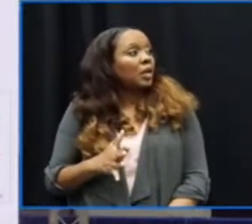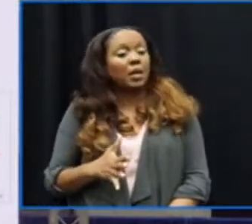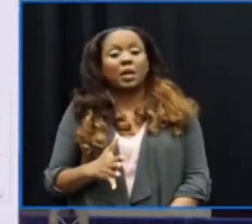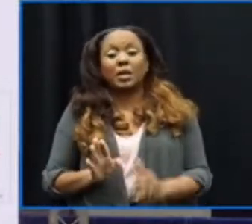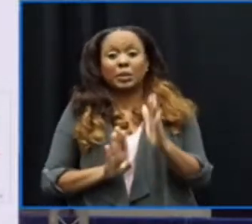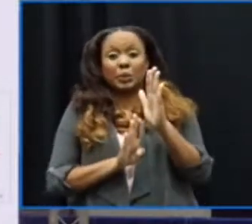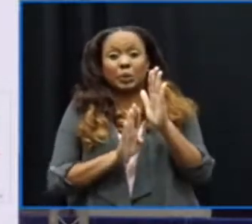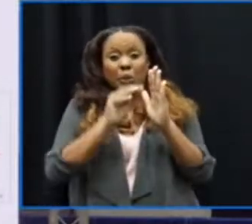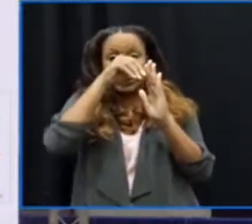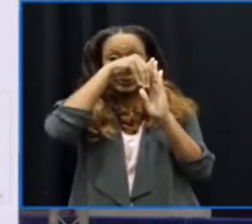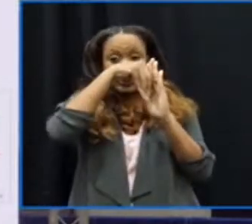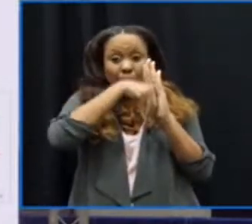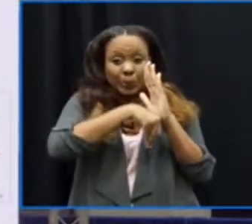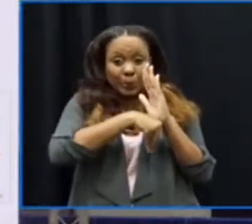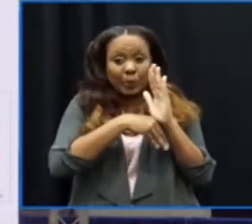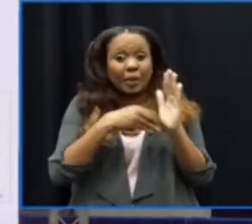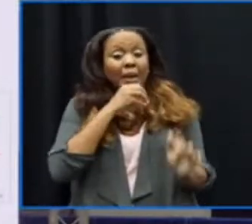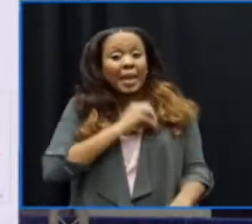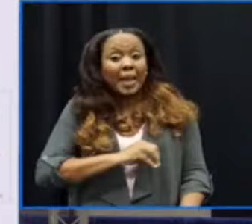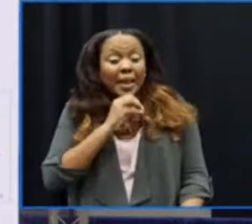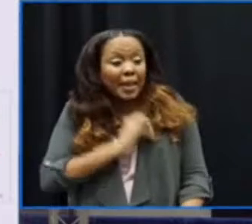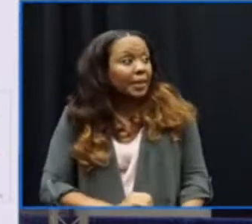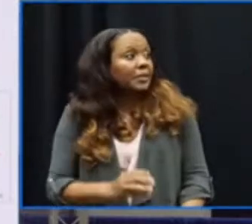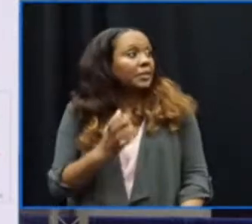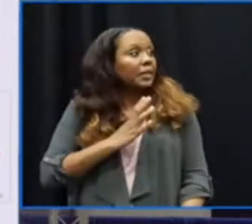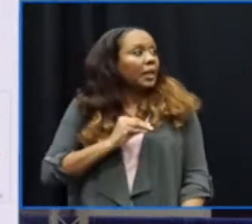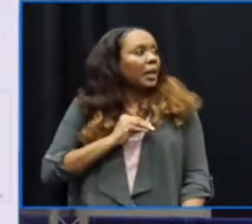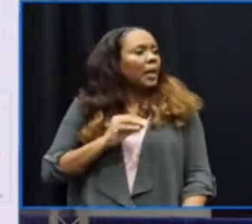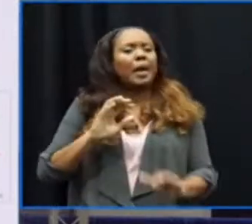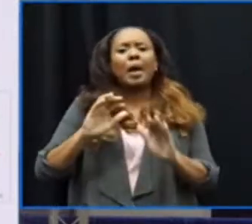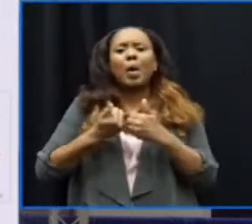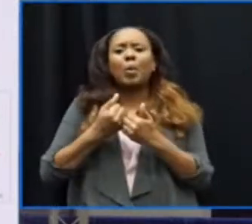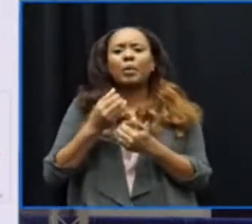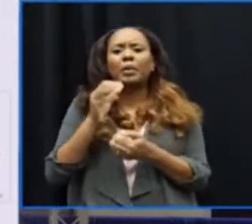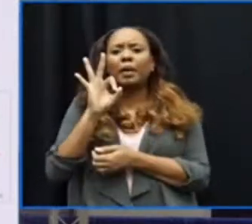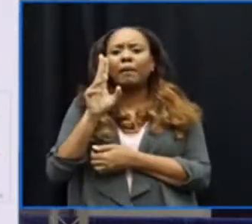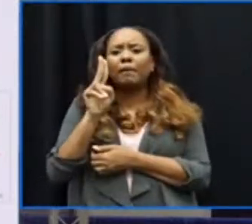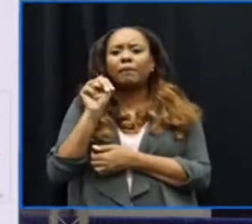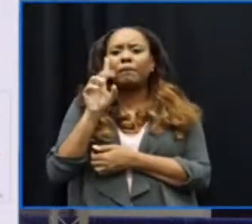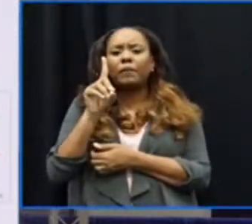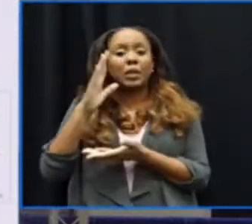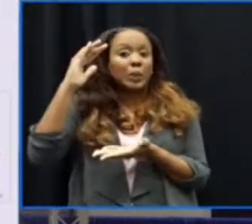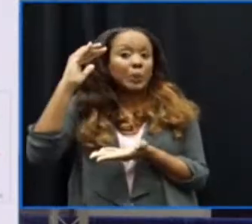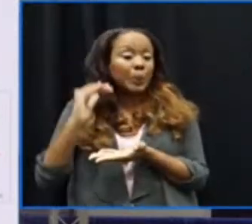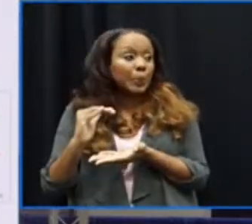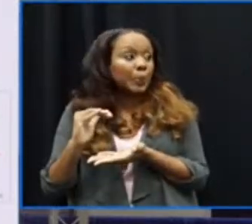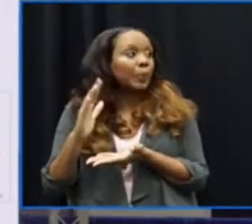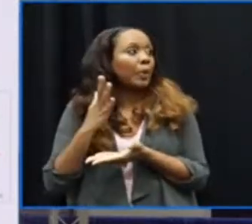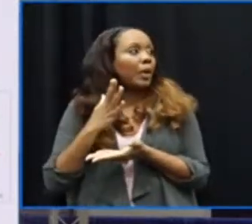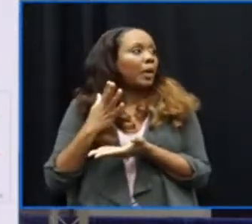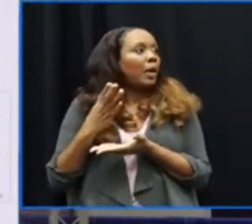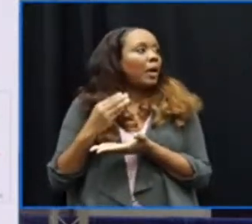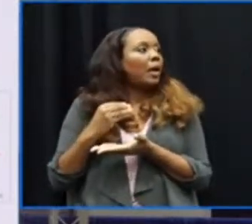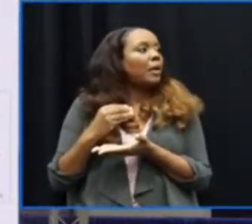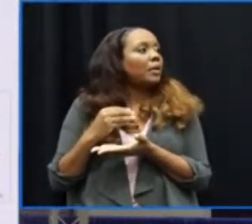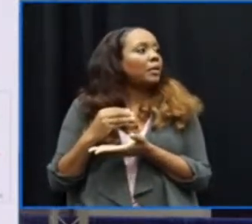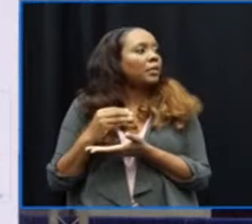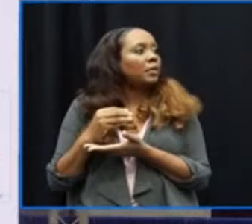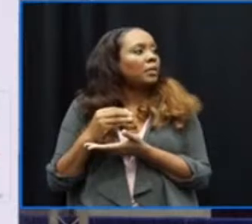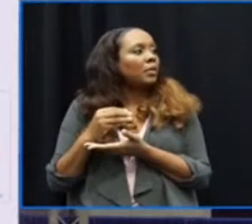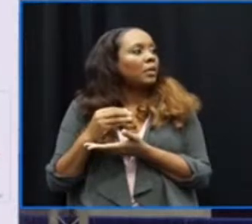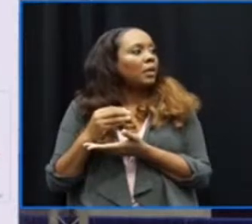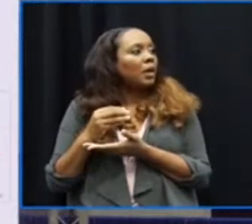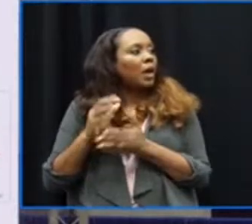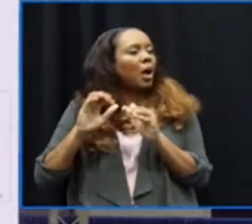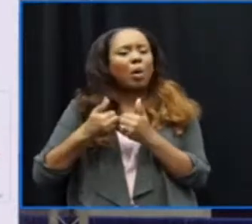of benefits, which is already 24%. So even in 2022, we are collecting 18% on